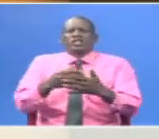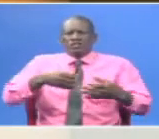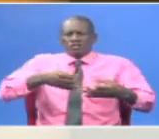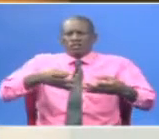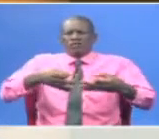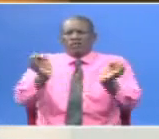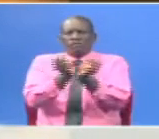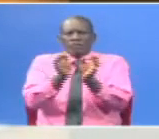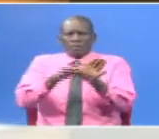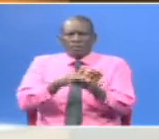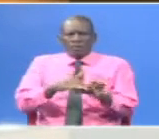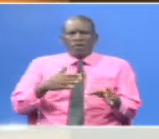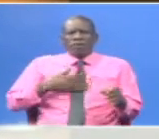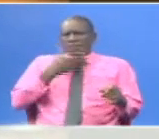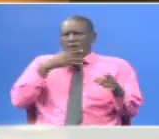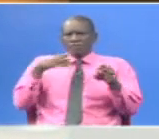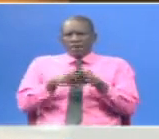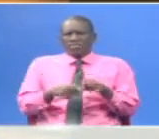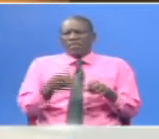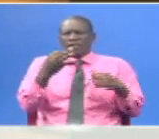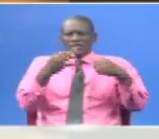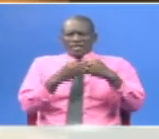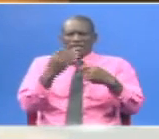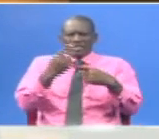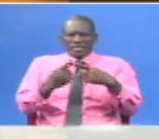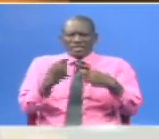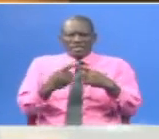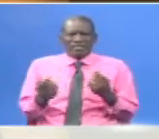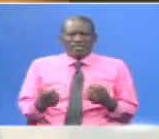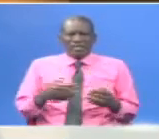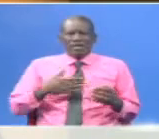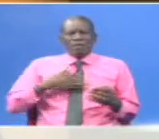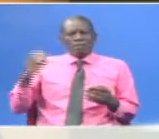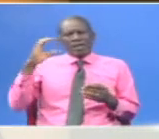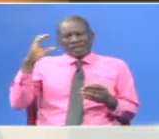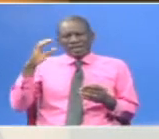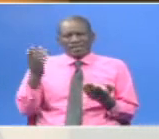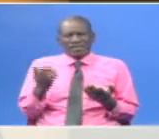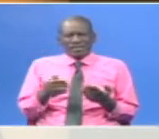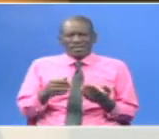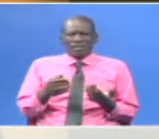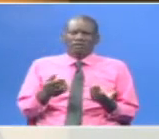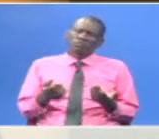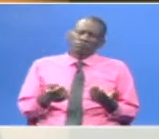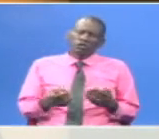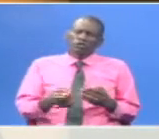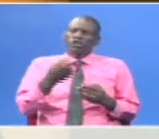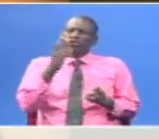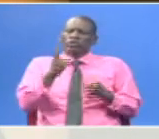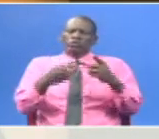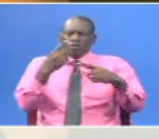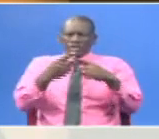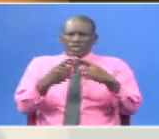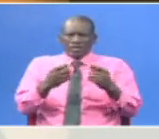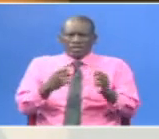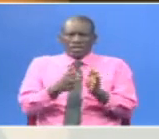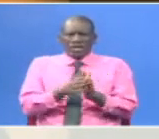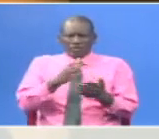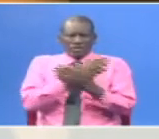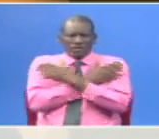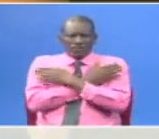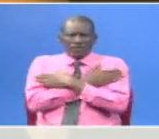is Kelvin Katunji. He's 38 years old. My cousin is Mugume Latif. He's 22 years old, and their friend